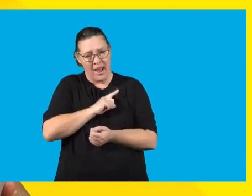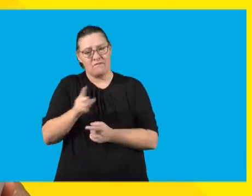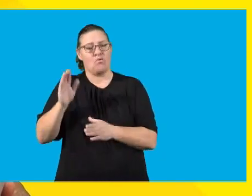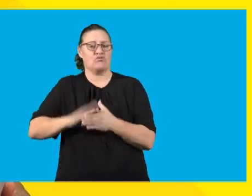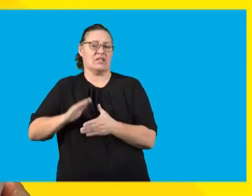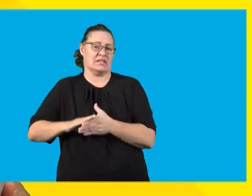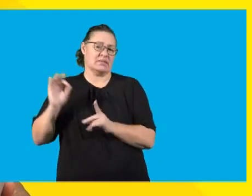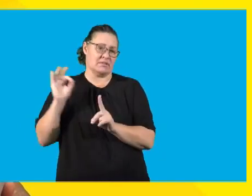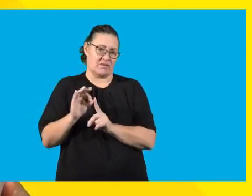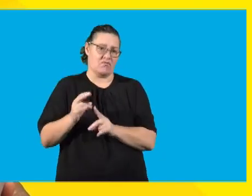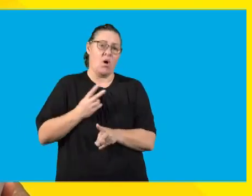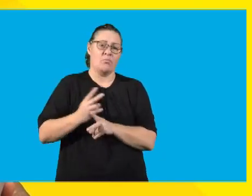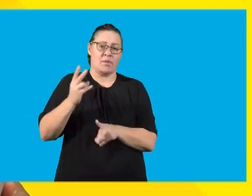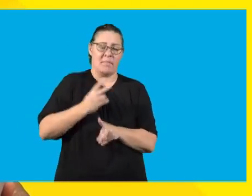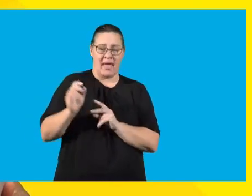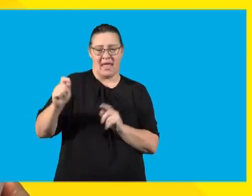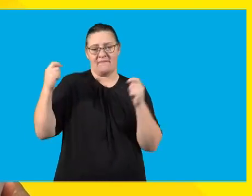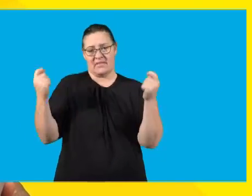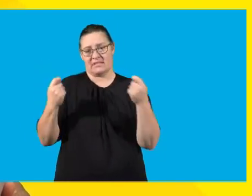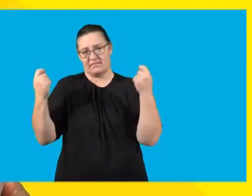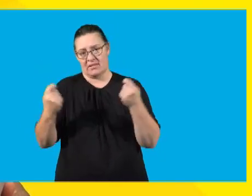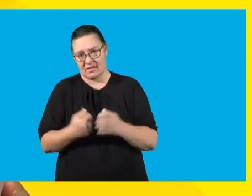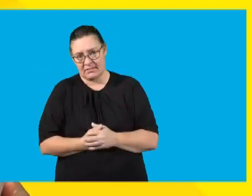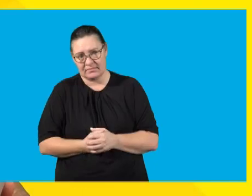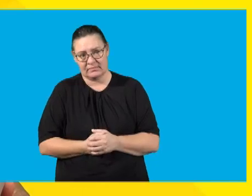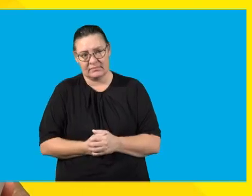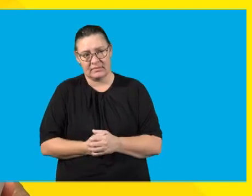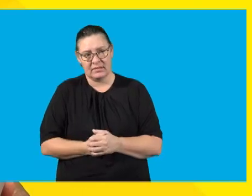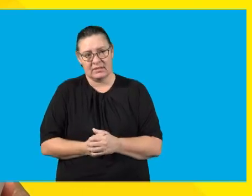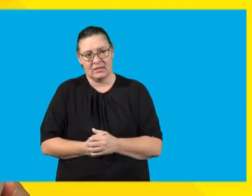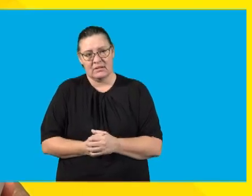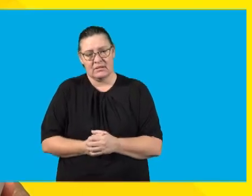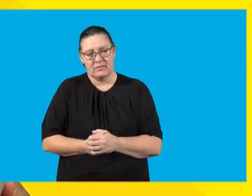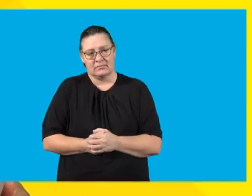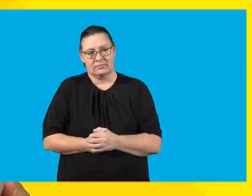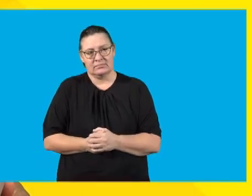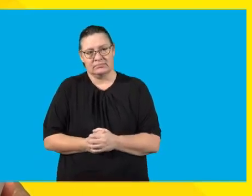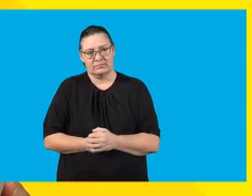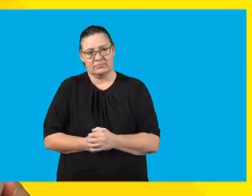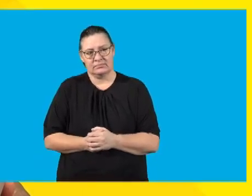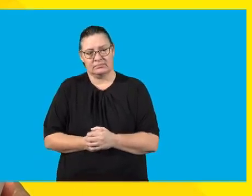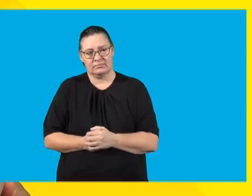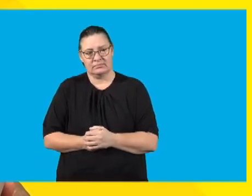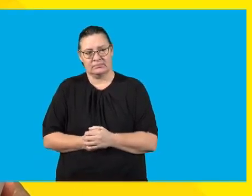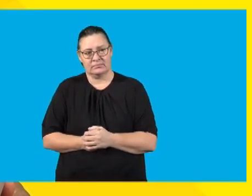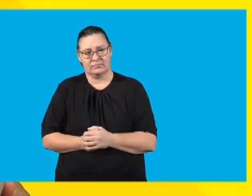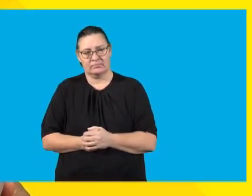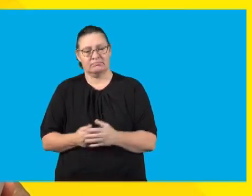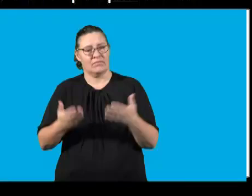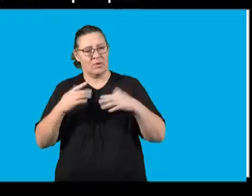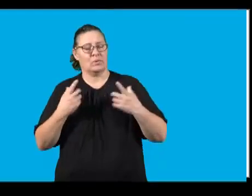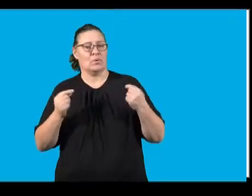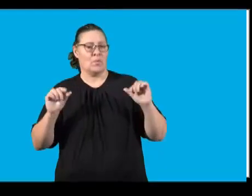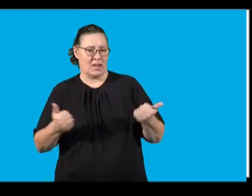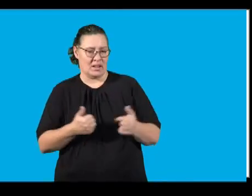for a particular reason, to prepare for this festival that they're looking forward to. Okay, let's move on, guys.